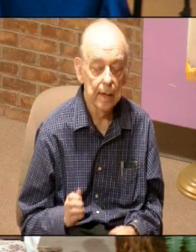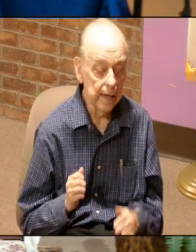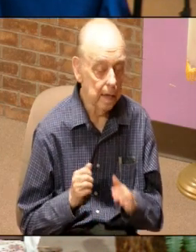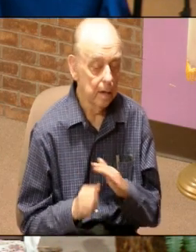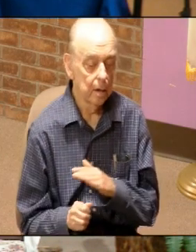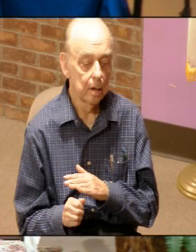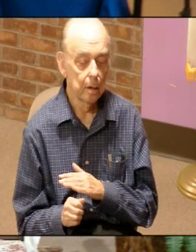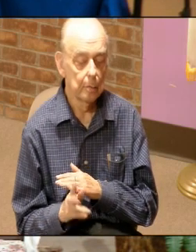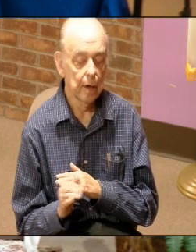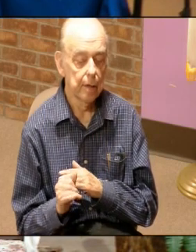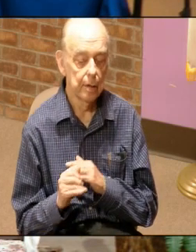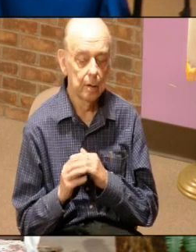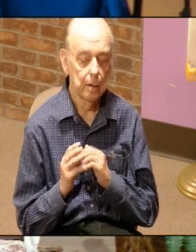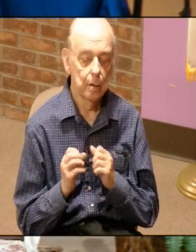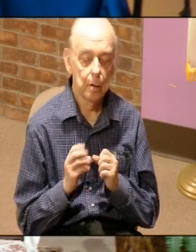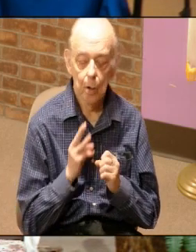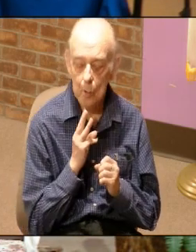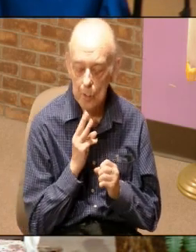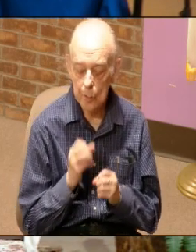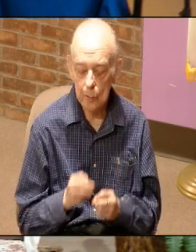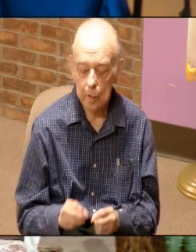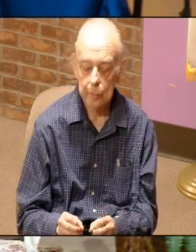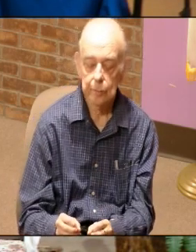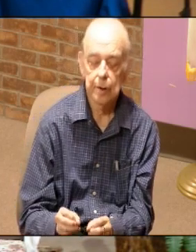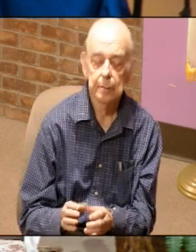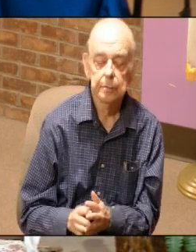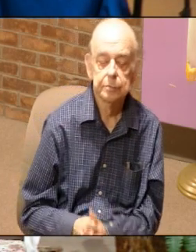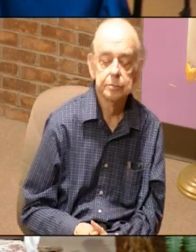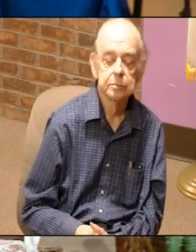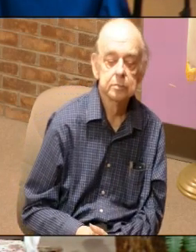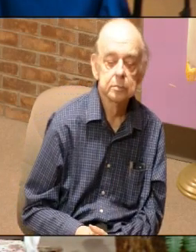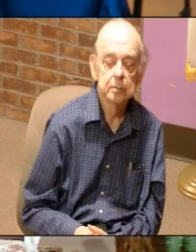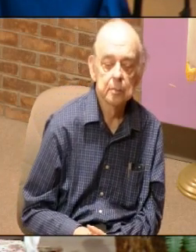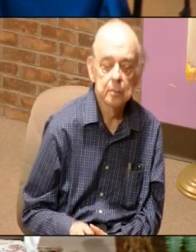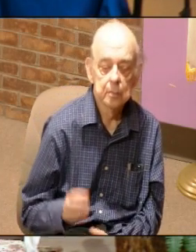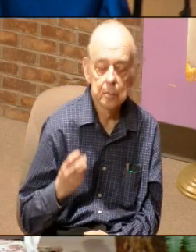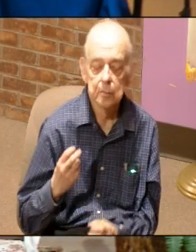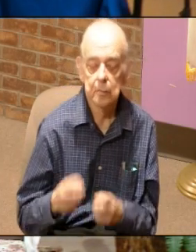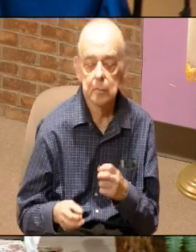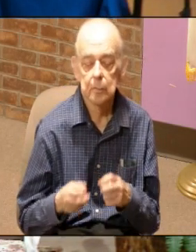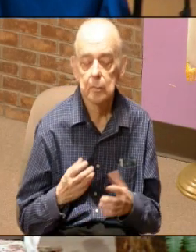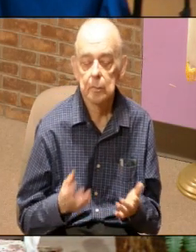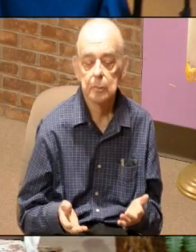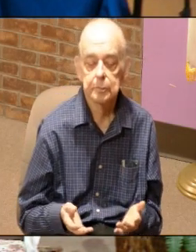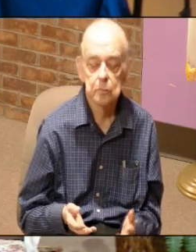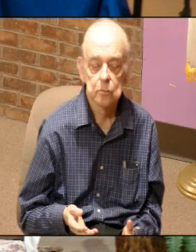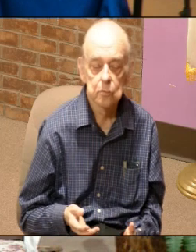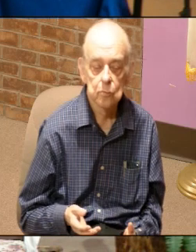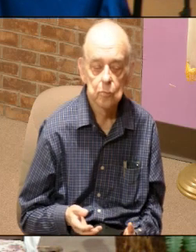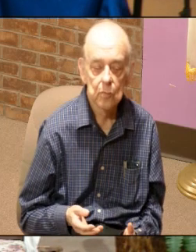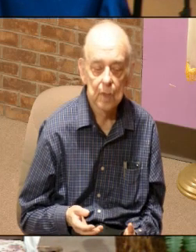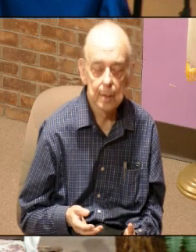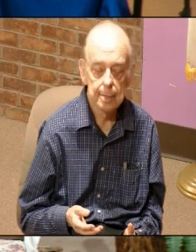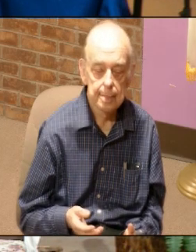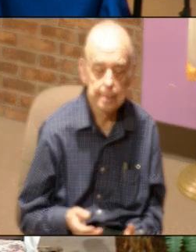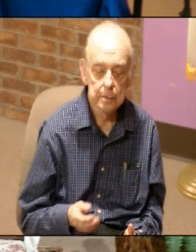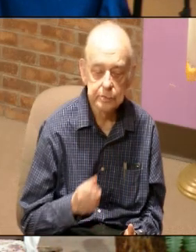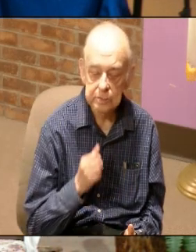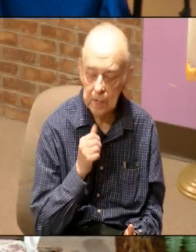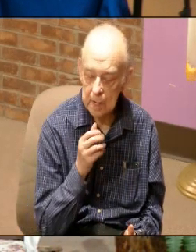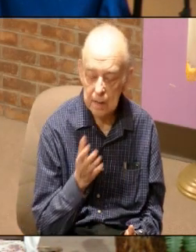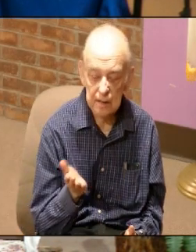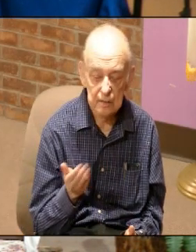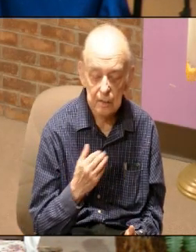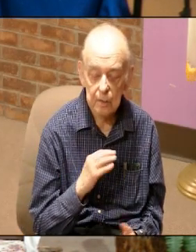out by the stream with water the problem was he didn't have any